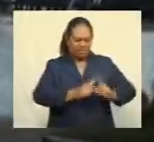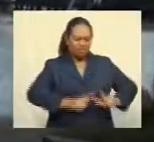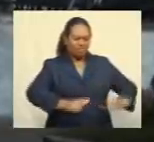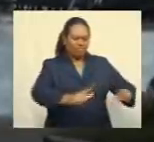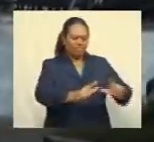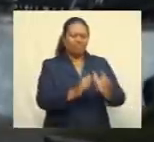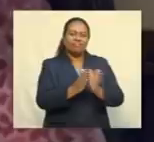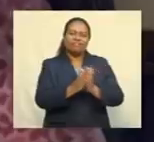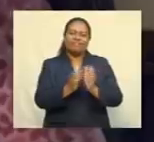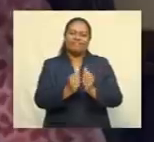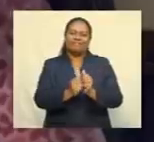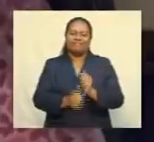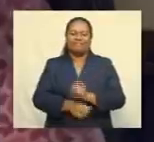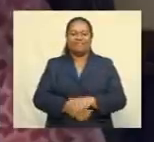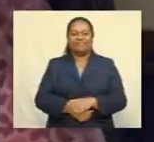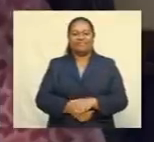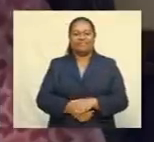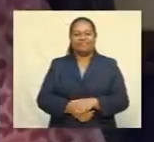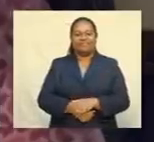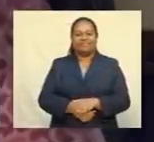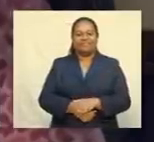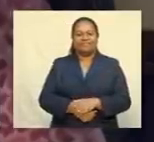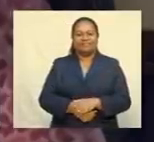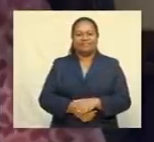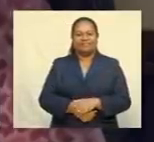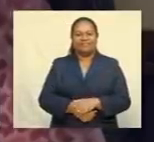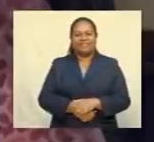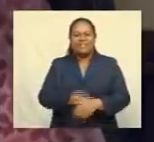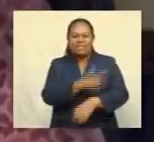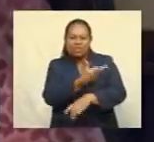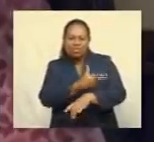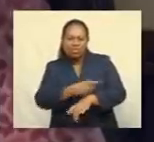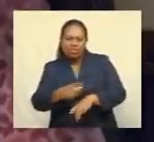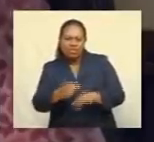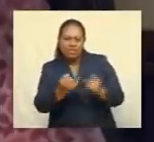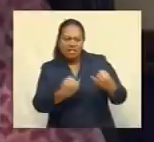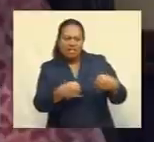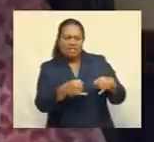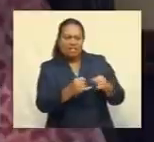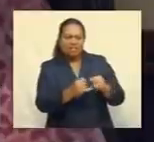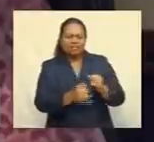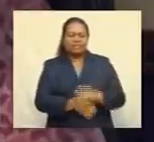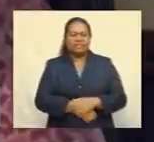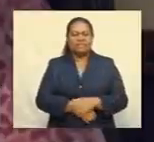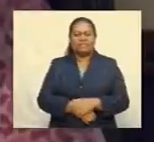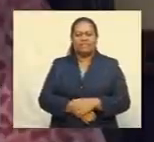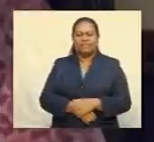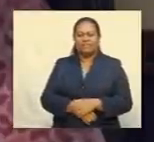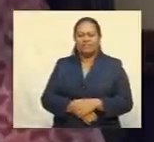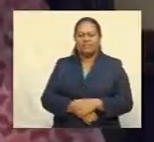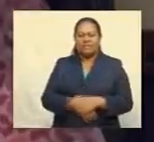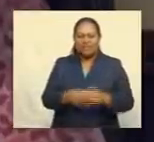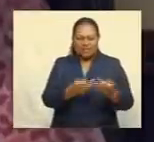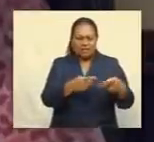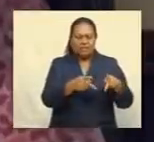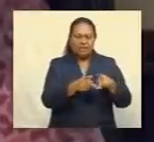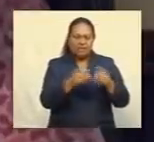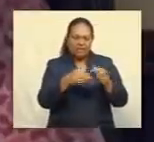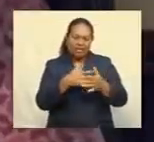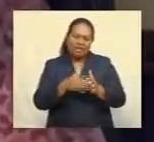weekends. On the Coral Coast, many of those large properties have reported that they